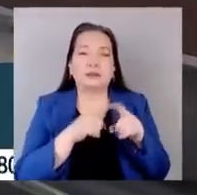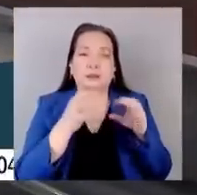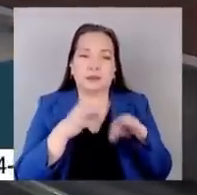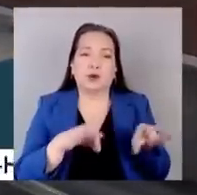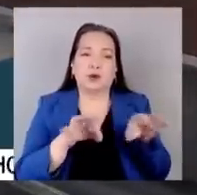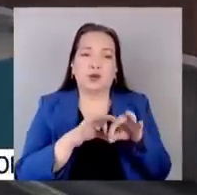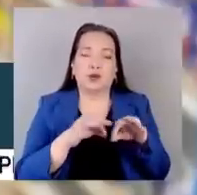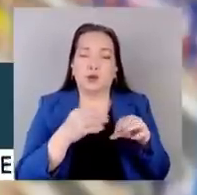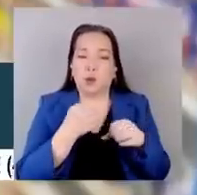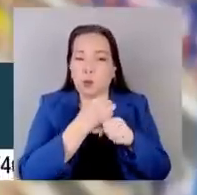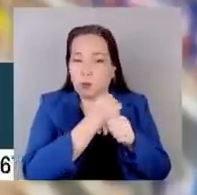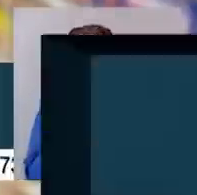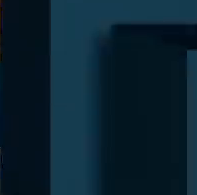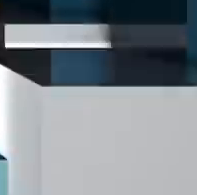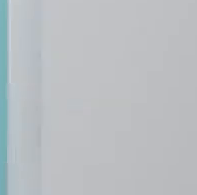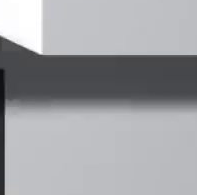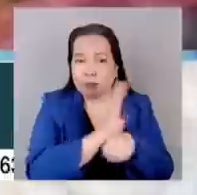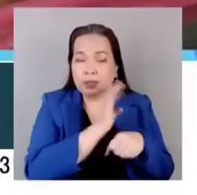their operations.